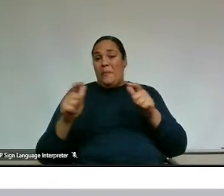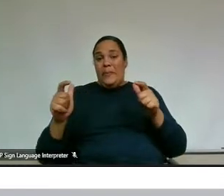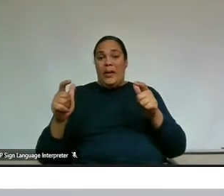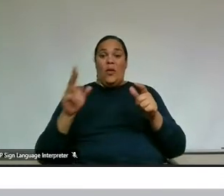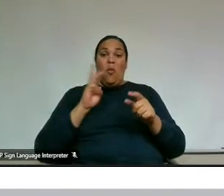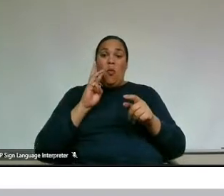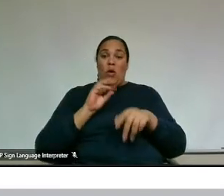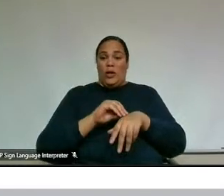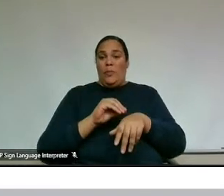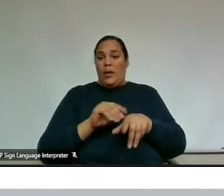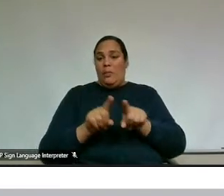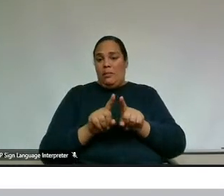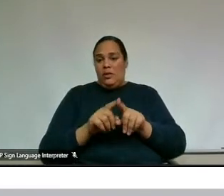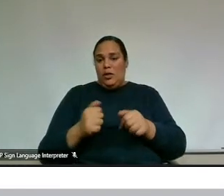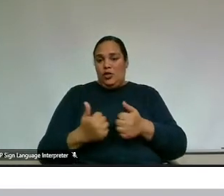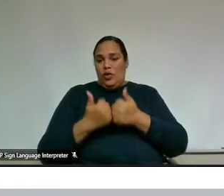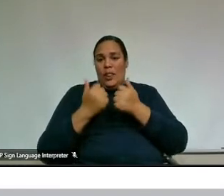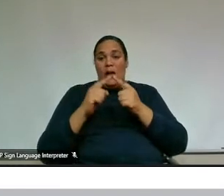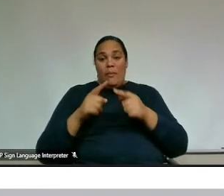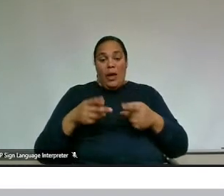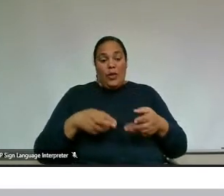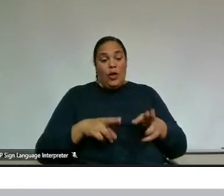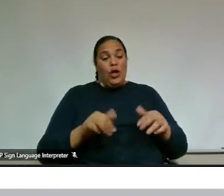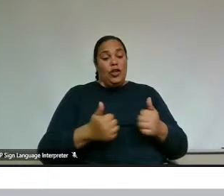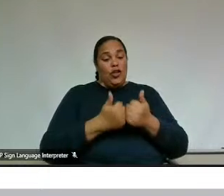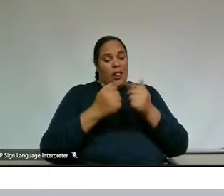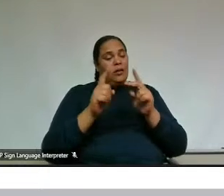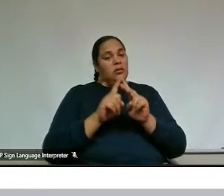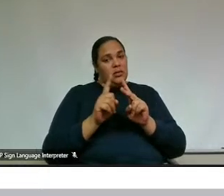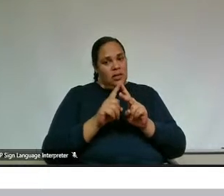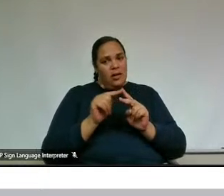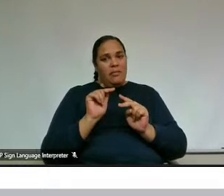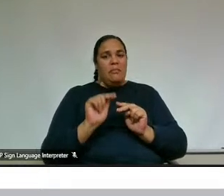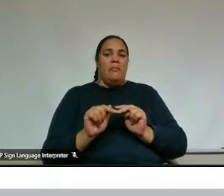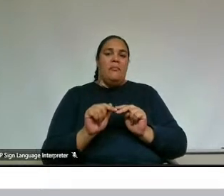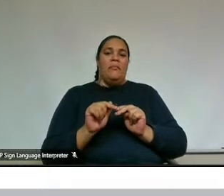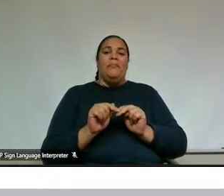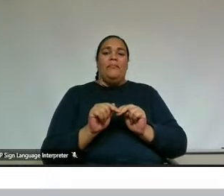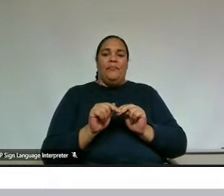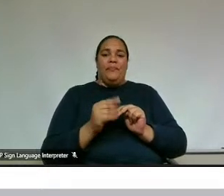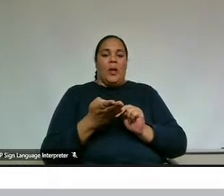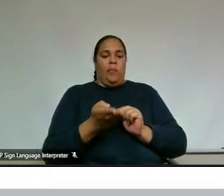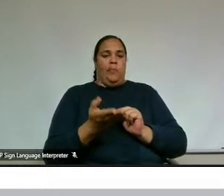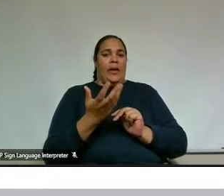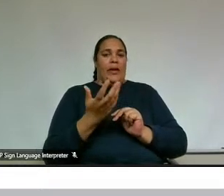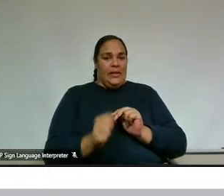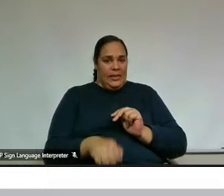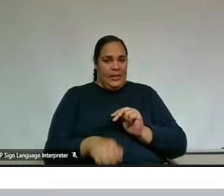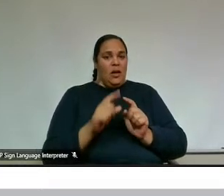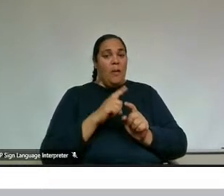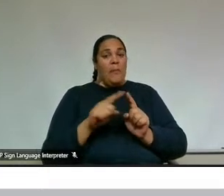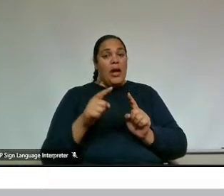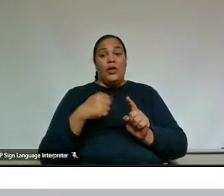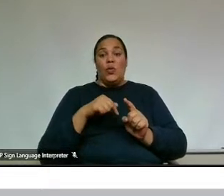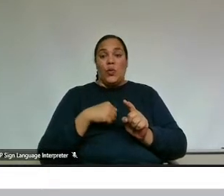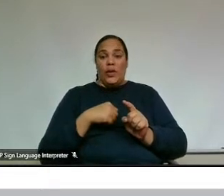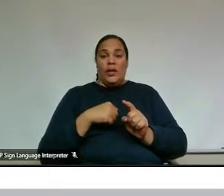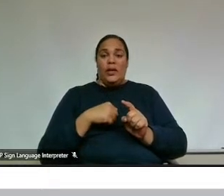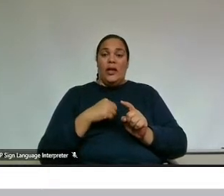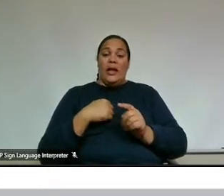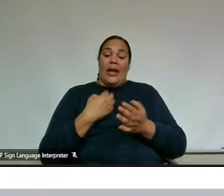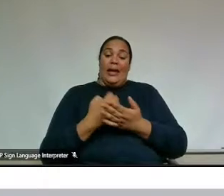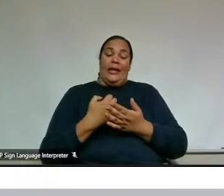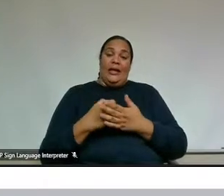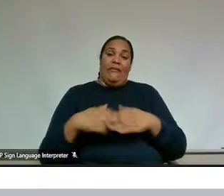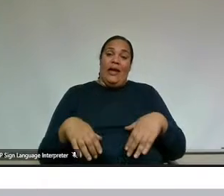challenge. But I think that the roads challenge is also on the table yet, and because we are our